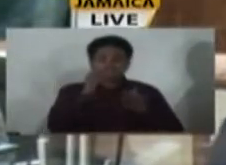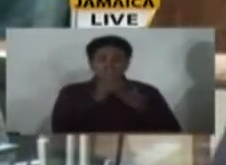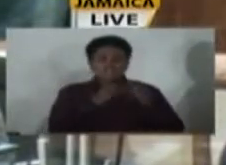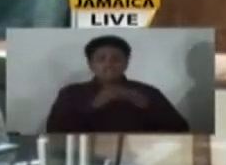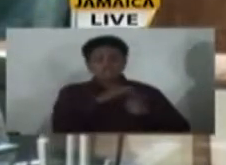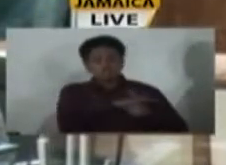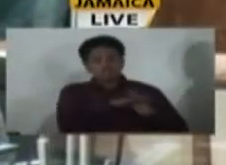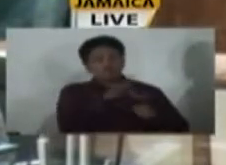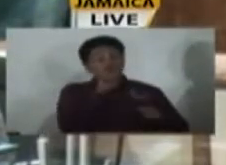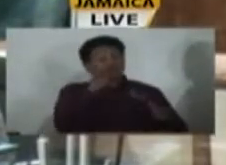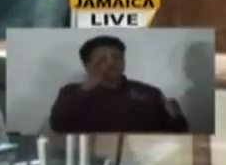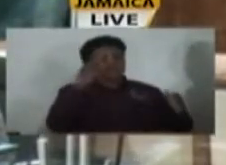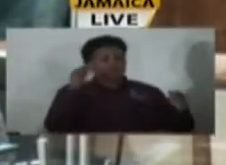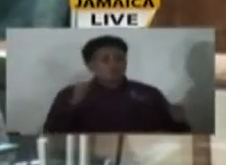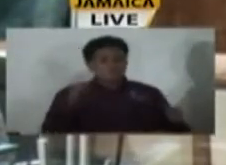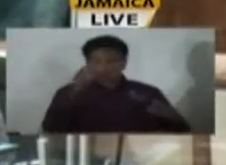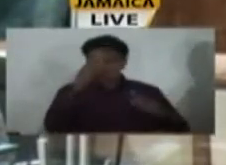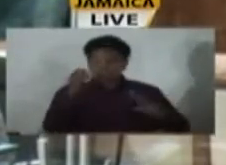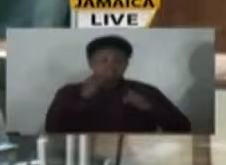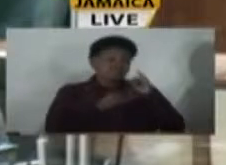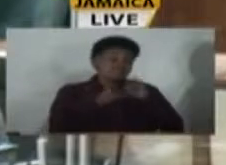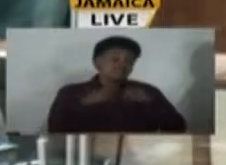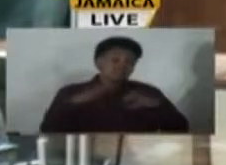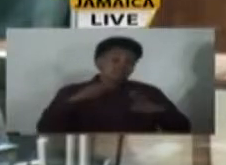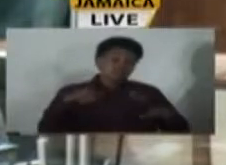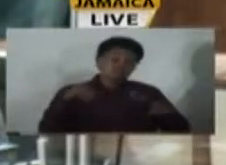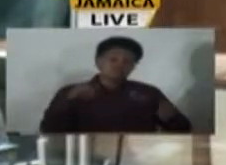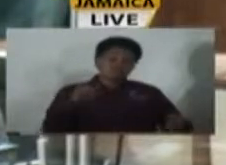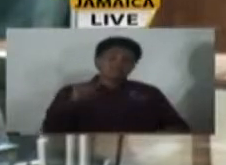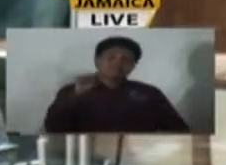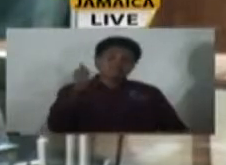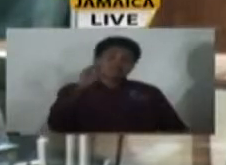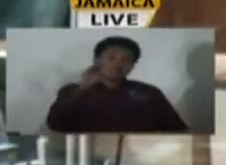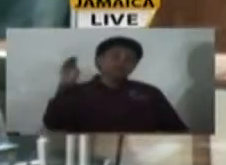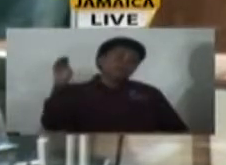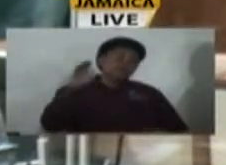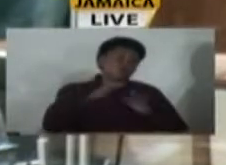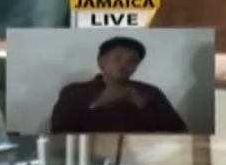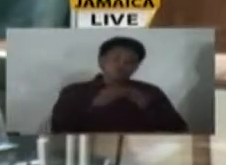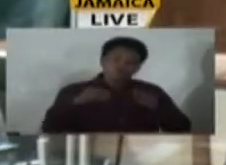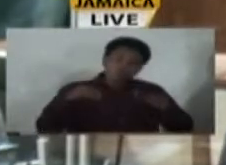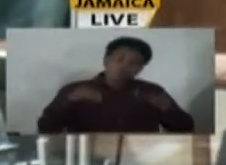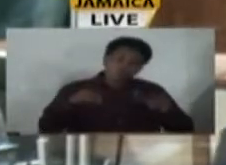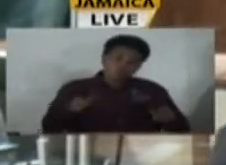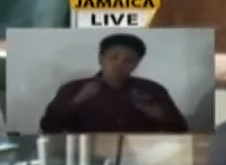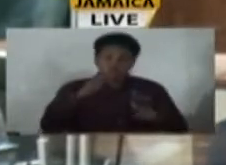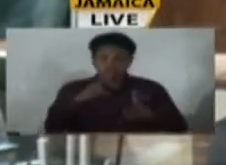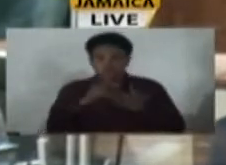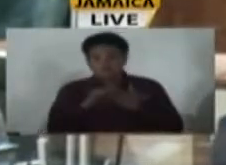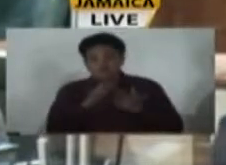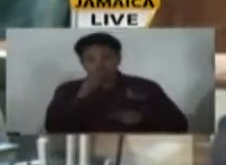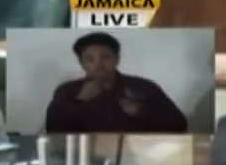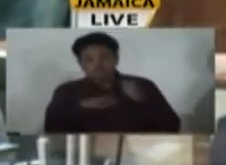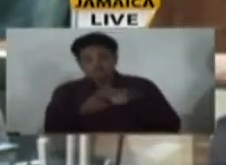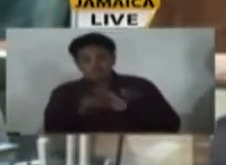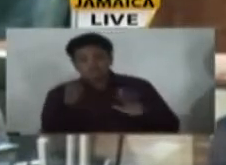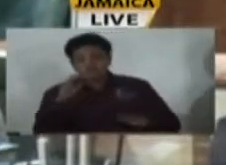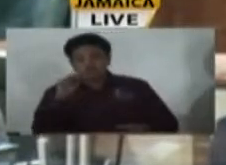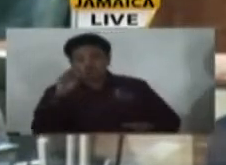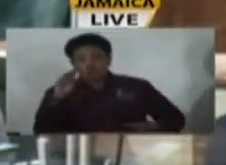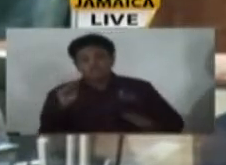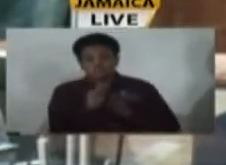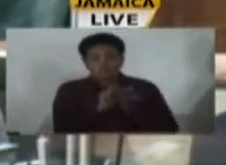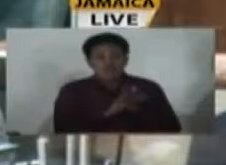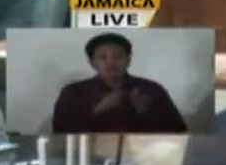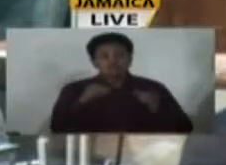of international investors to invest tens of billions of Jamaican dollars in this project. And we're working to repeal and replace the Customs Act,